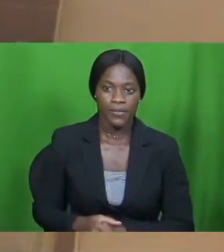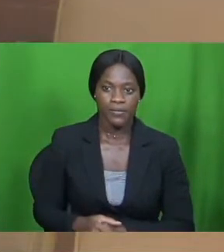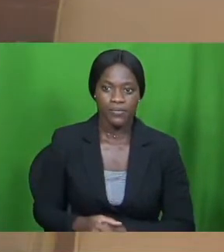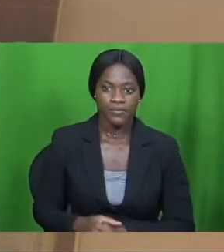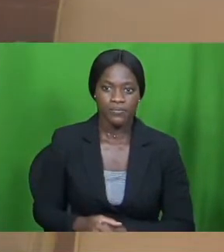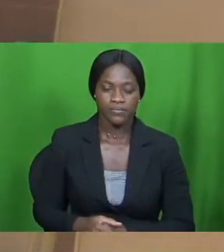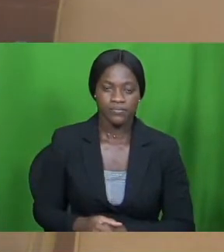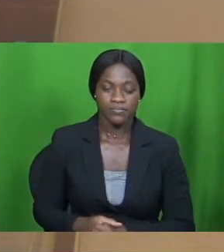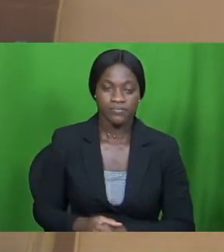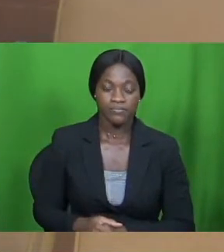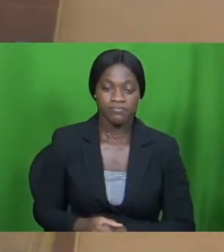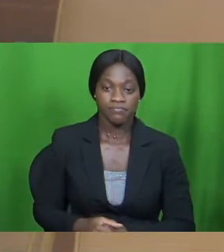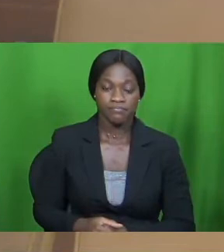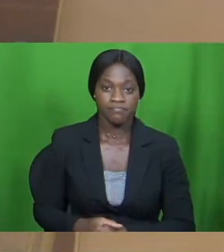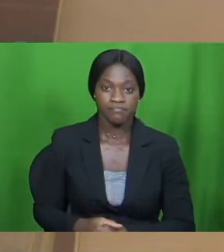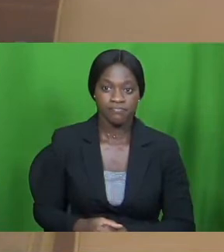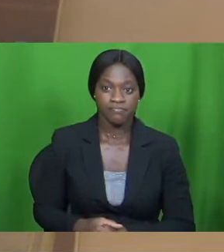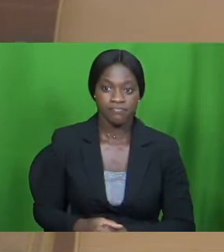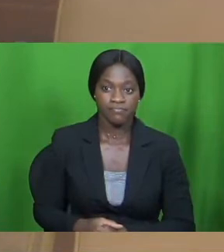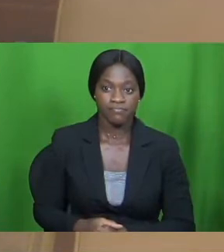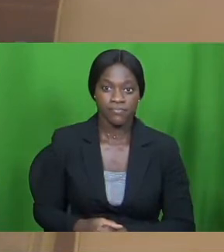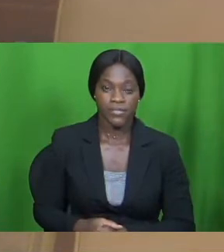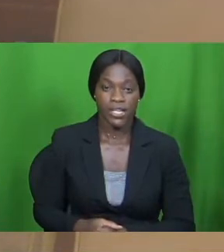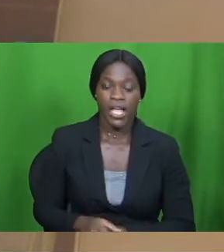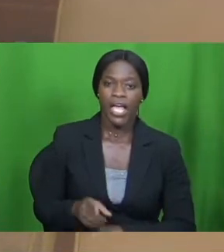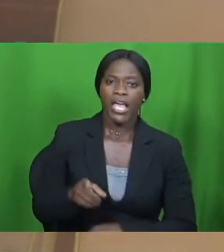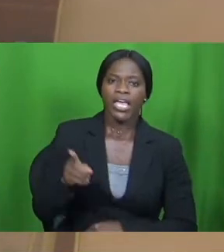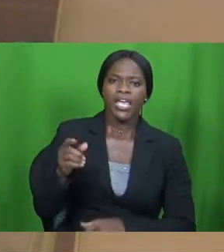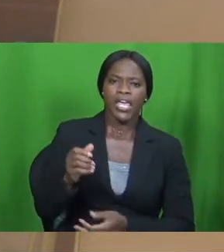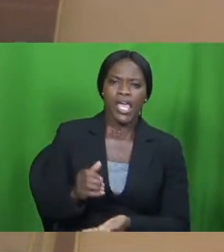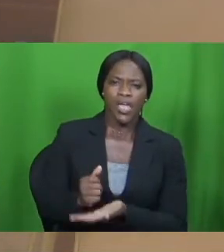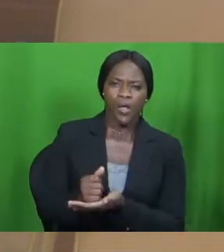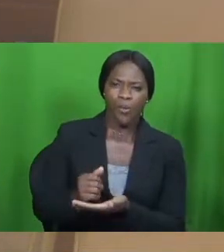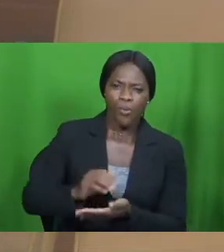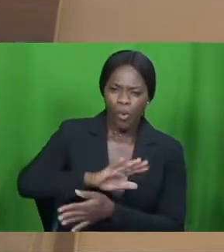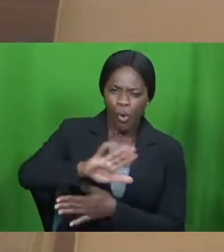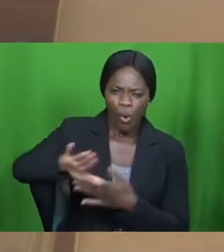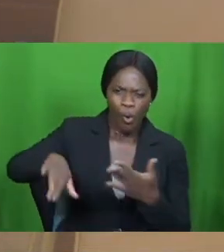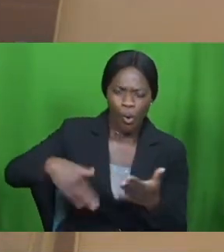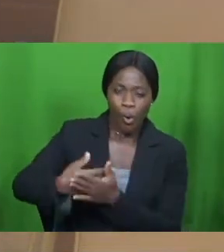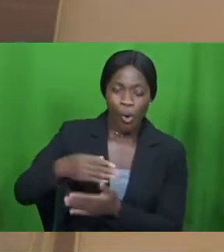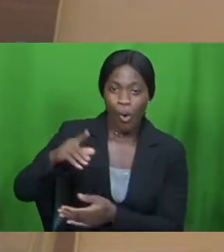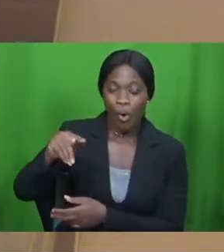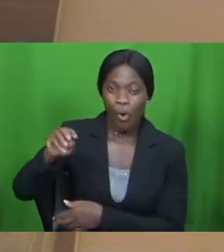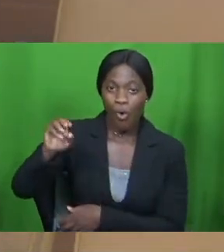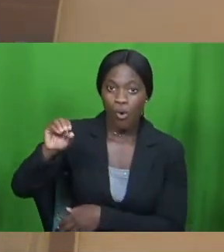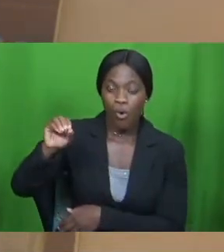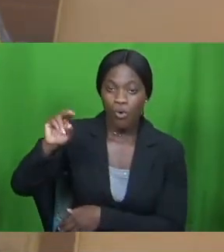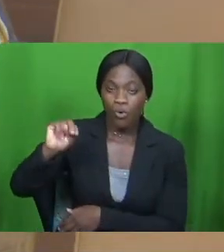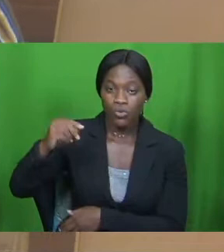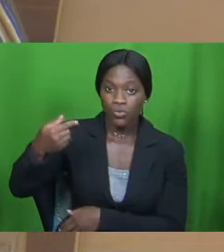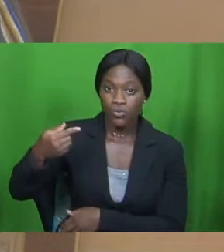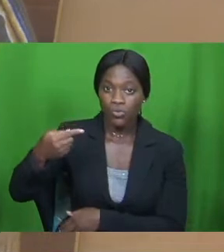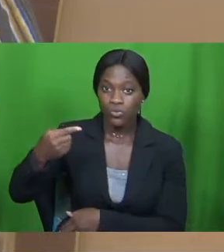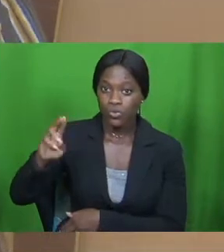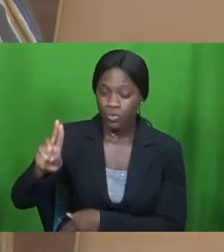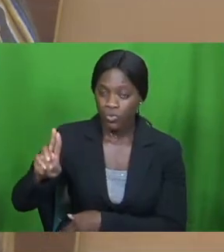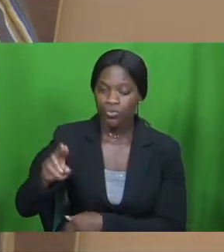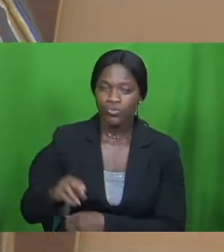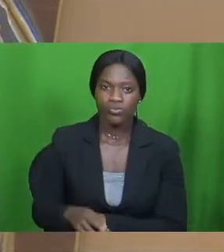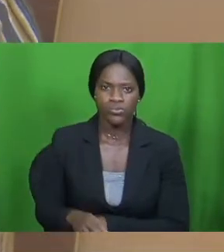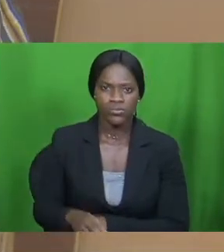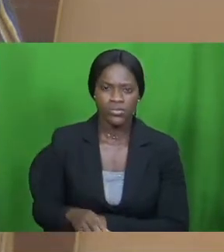Tong. He was a son to Tong because at the time, all issues relating to Tong, he was very